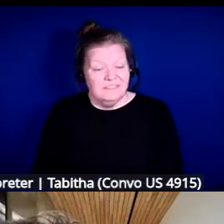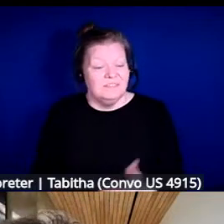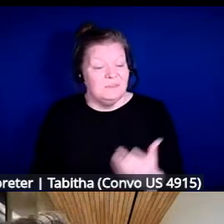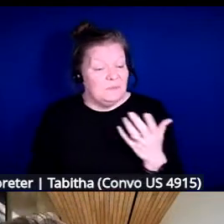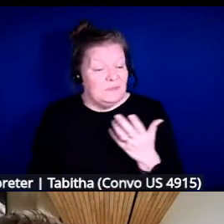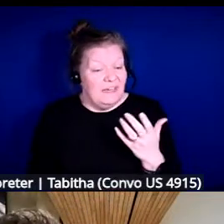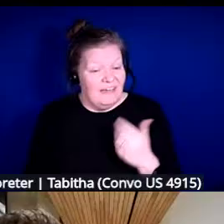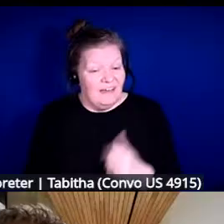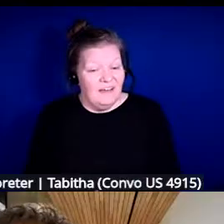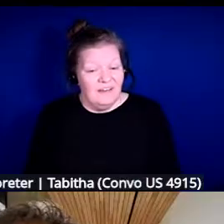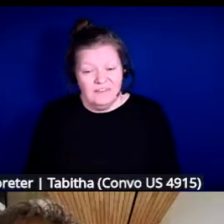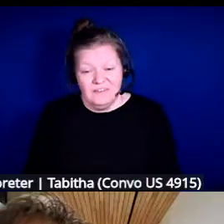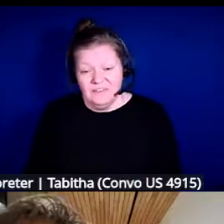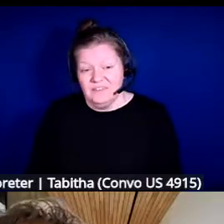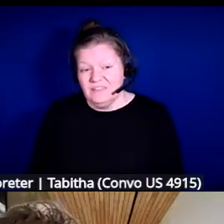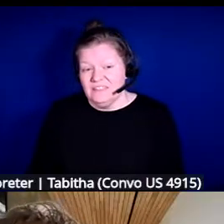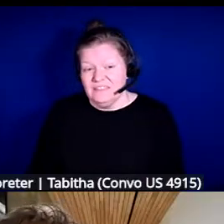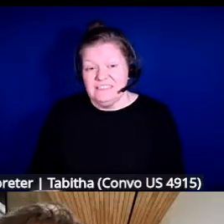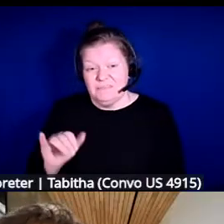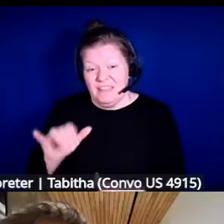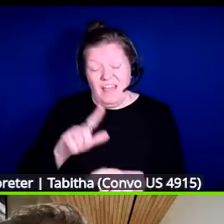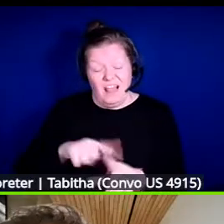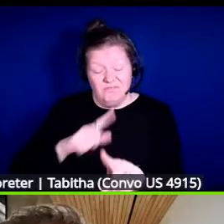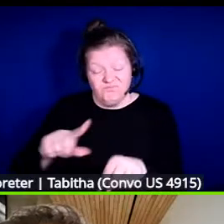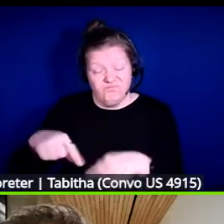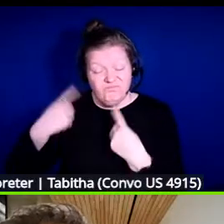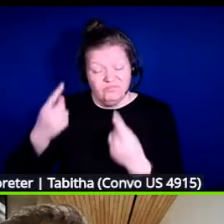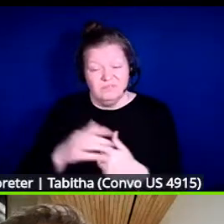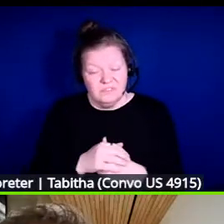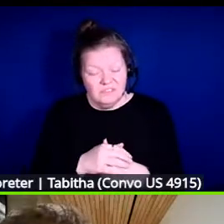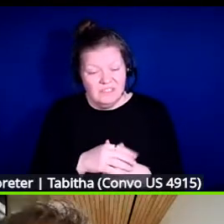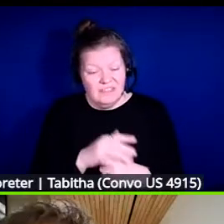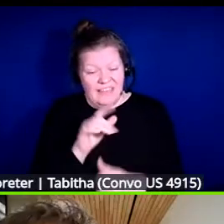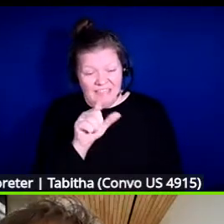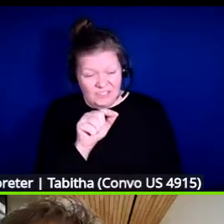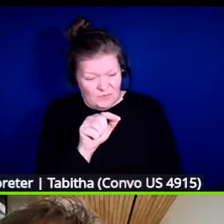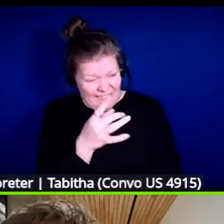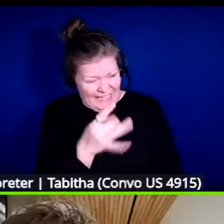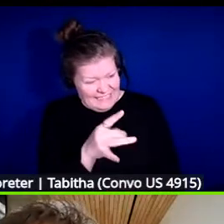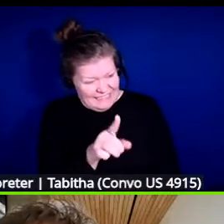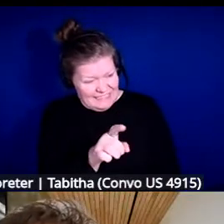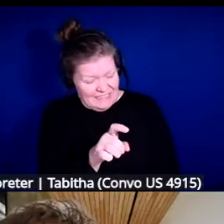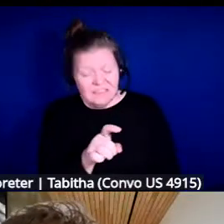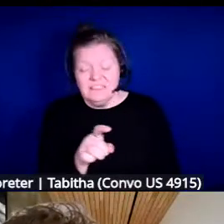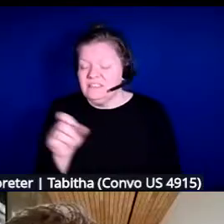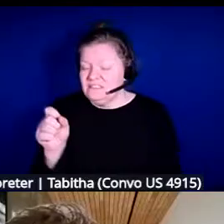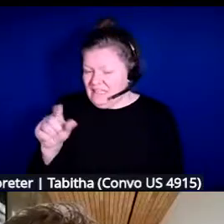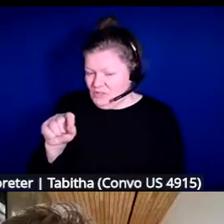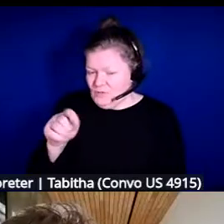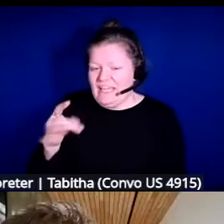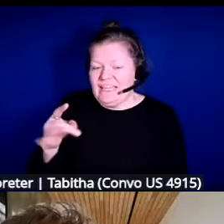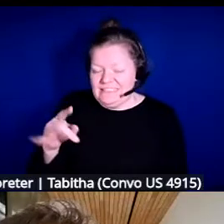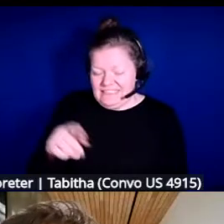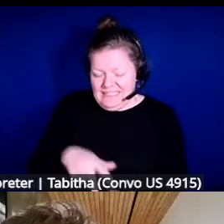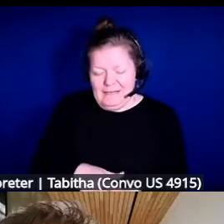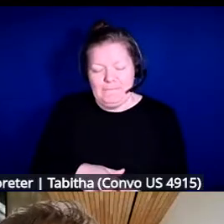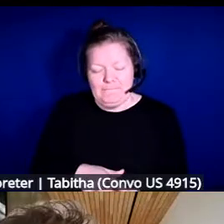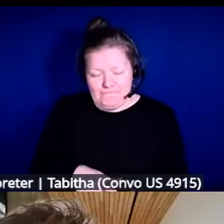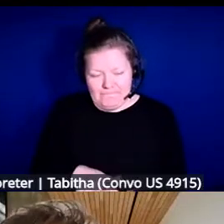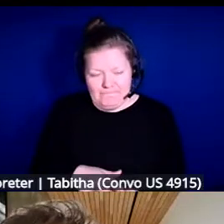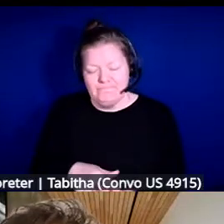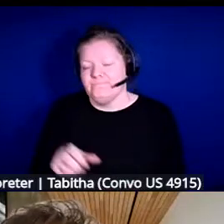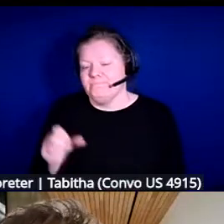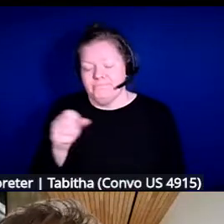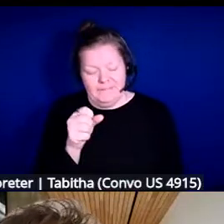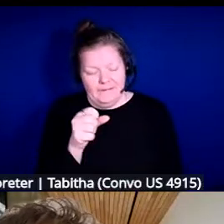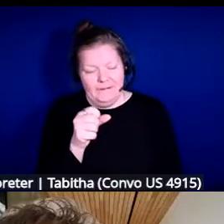Wow. It's Morning, been Miss that Erica. long. Was that Um, 2018? yes, it was 2018. Mm-hmm.